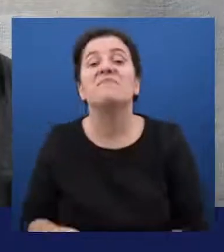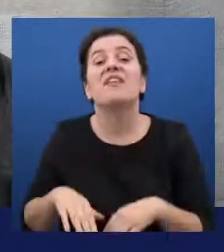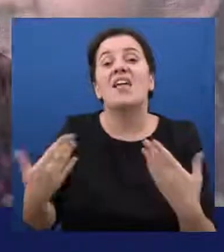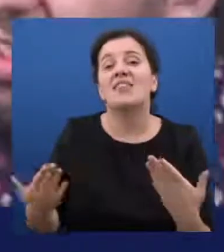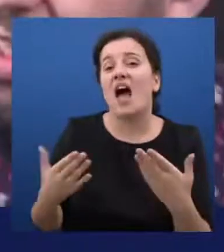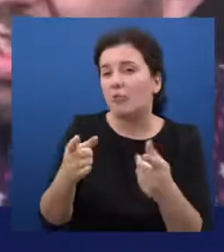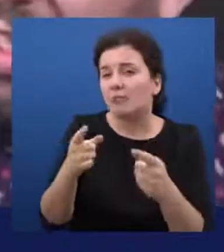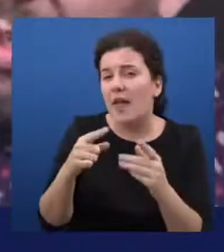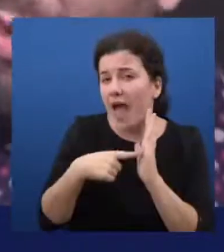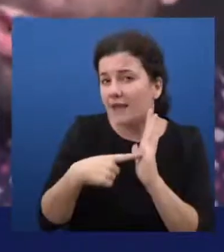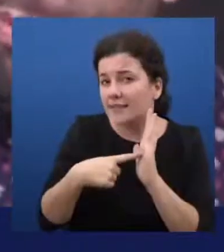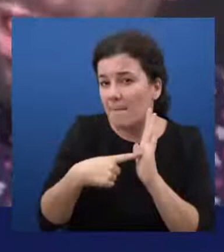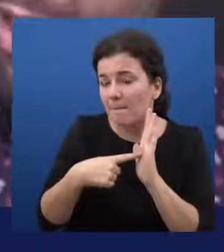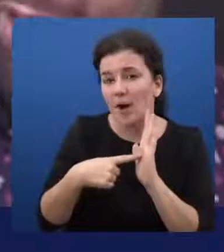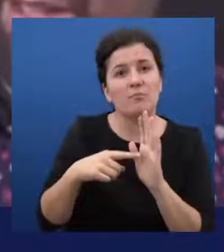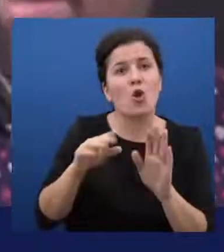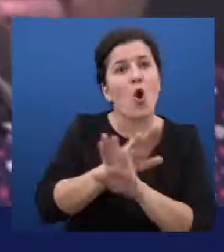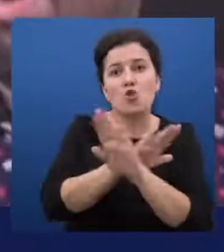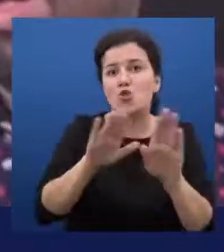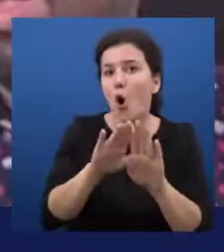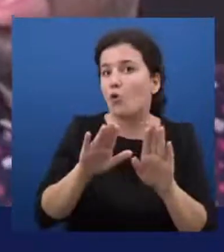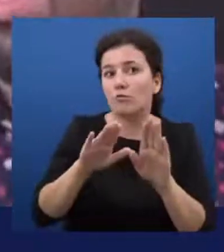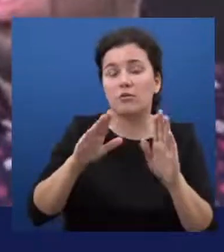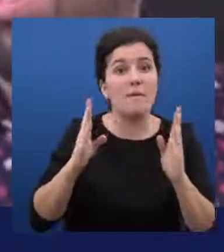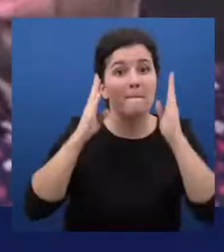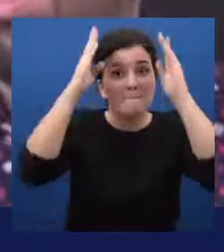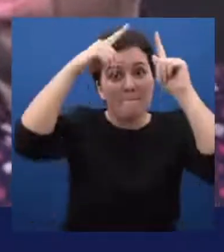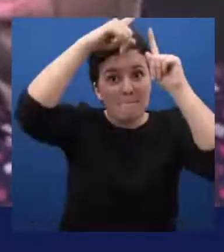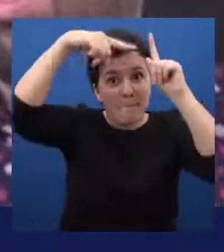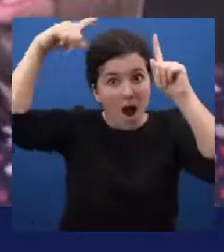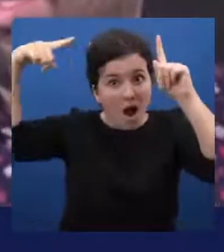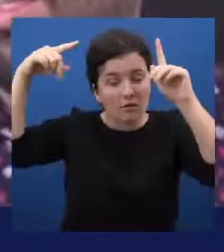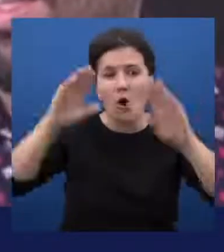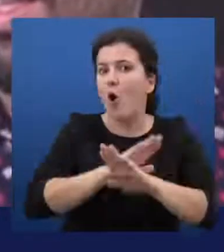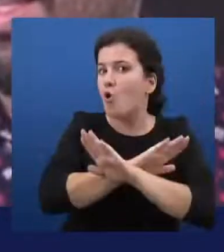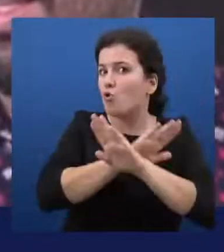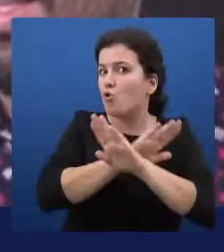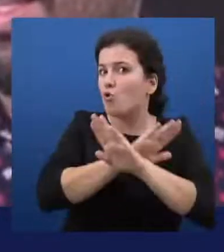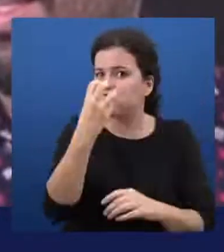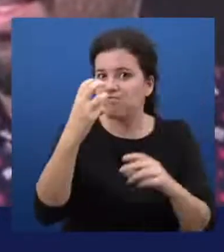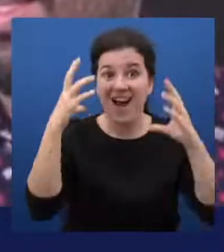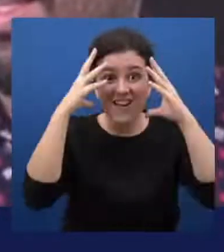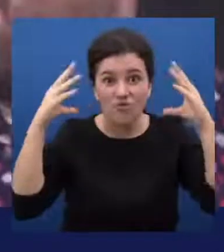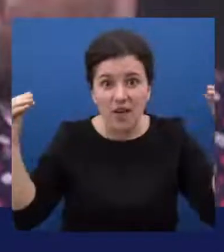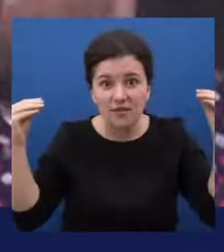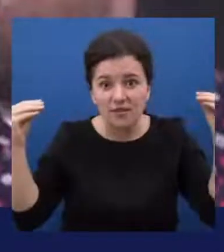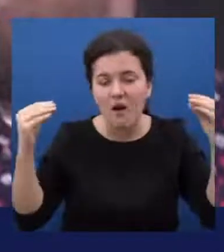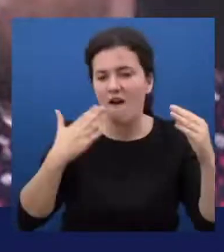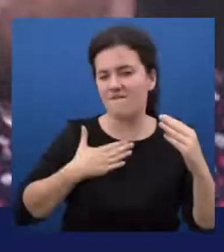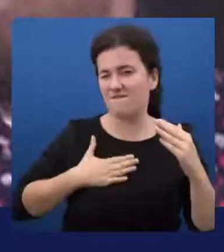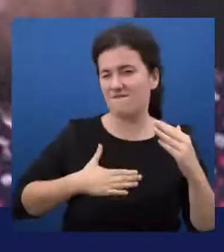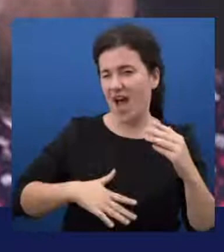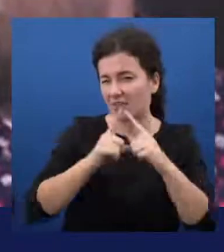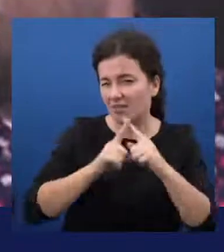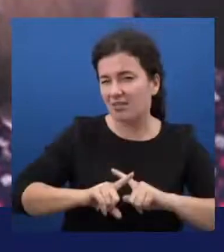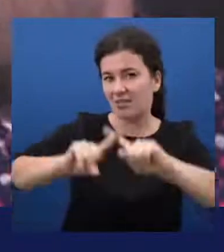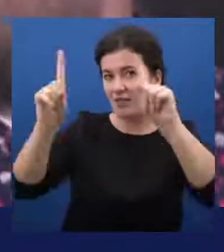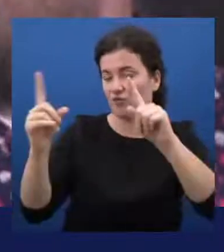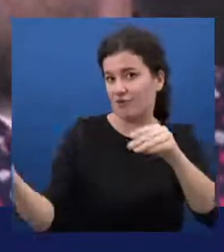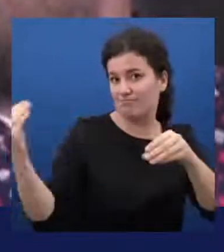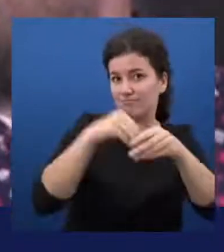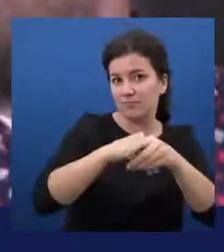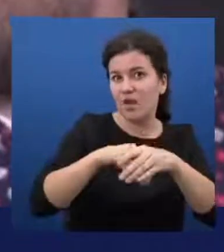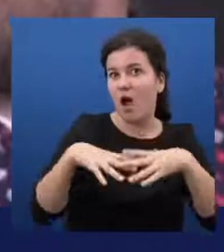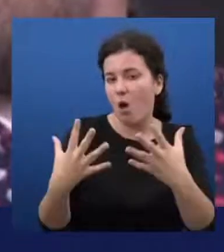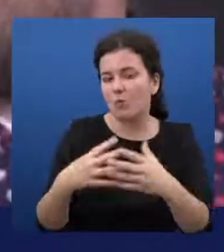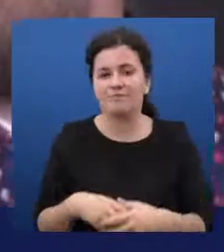isn't Krusty nor Bart? Okay, let's do that. Let's see if I can interrupt the test. Oh, no,